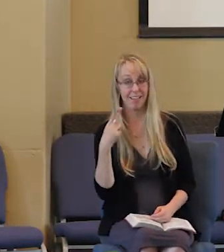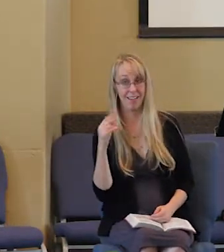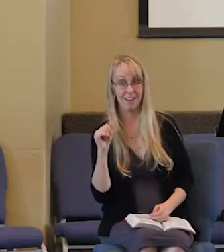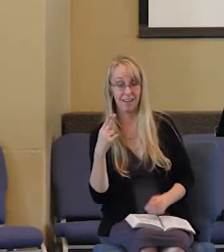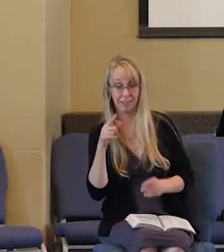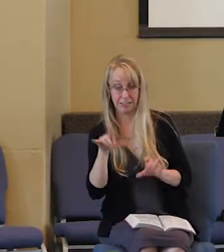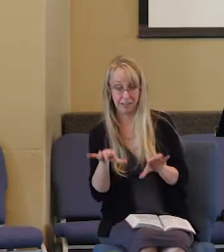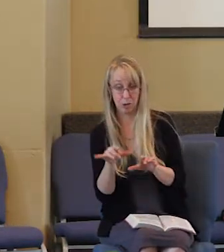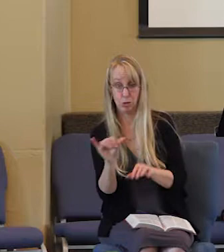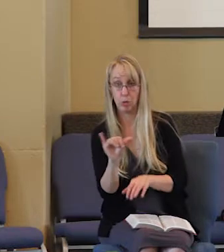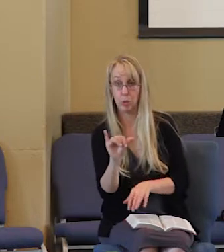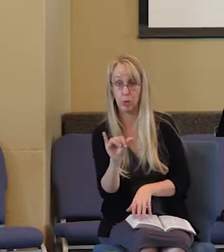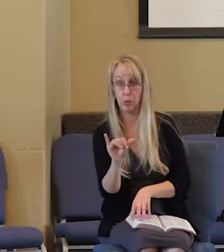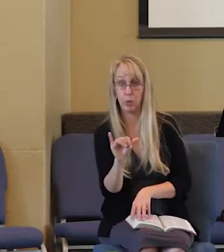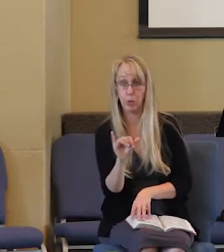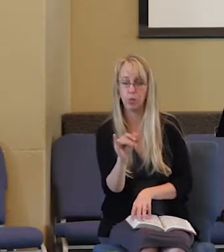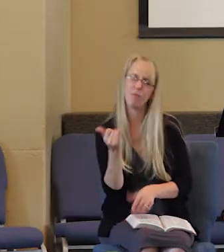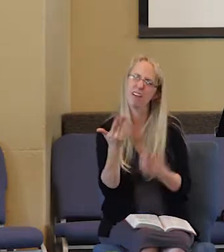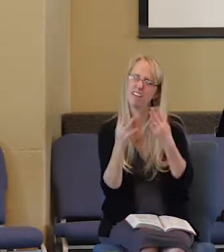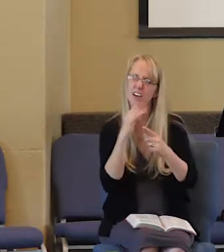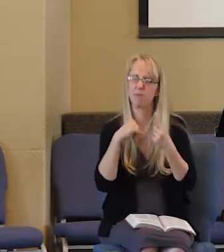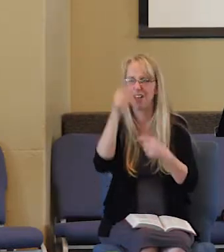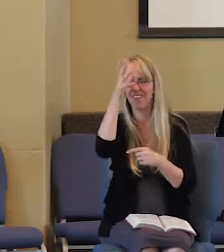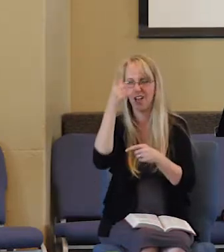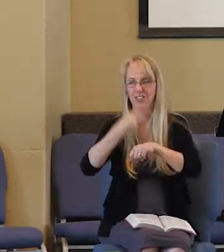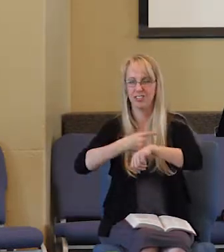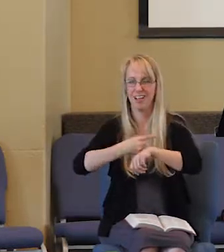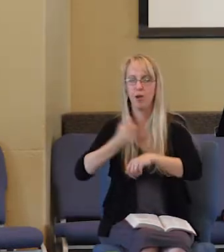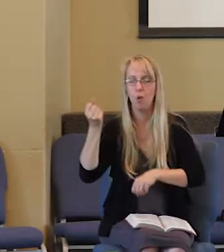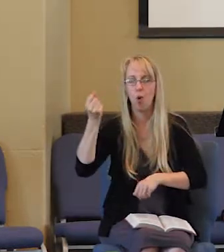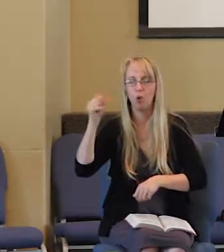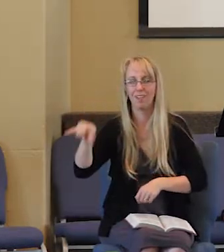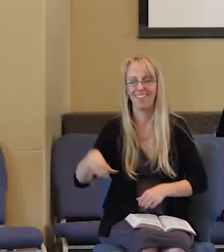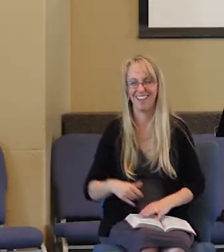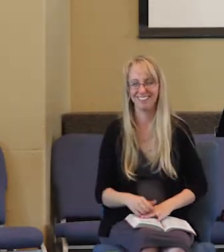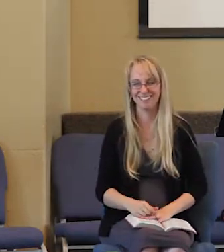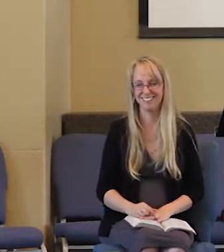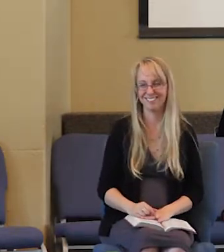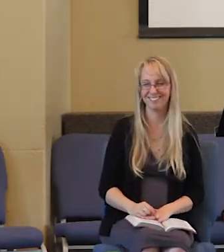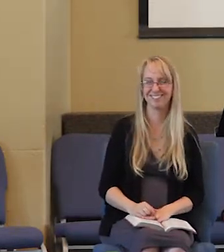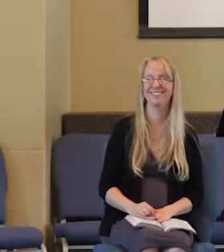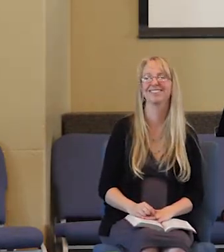too. We might talk about that at Father's Day. This is about mothers.